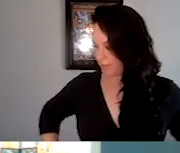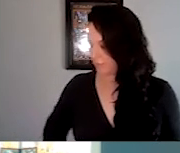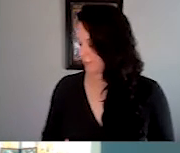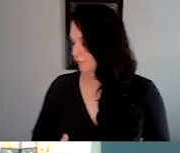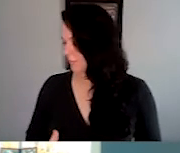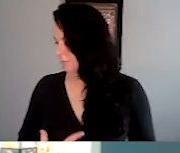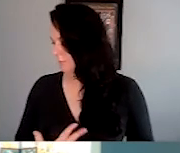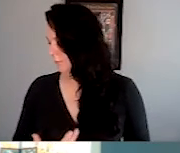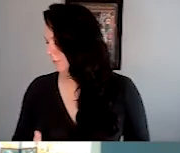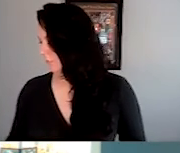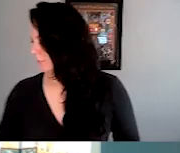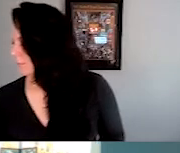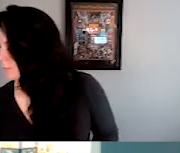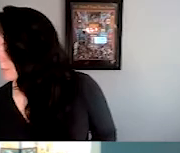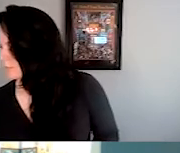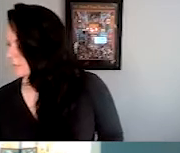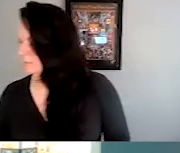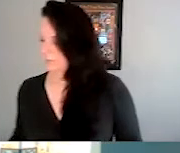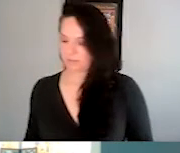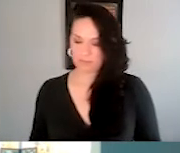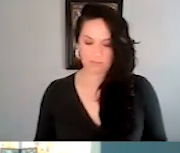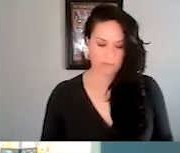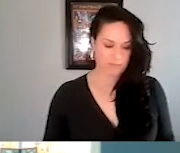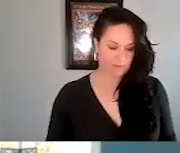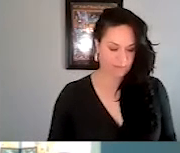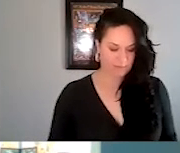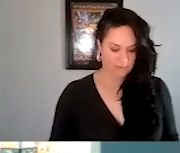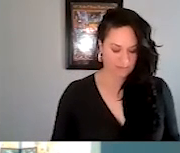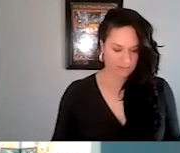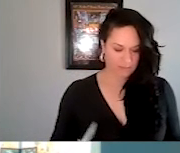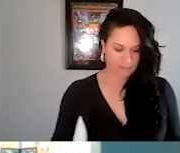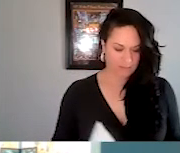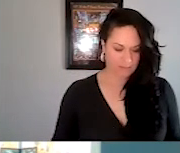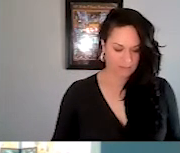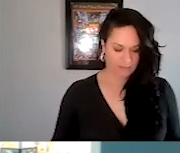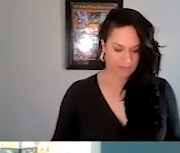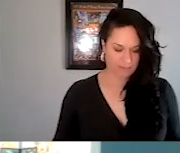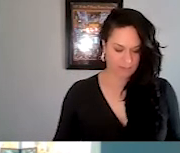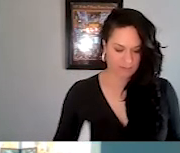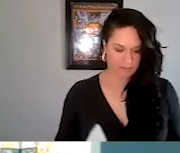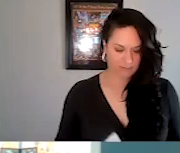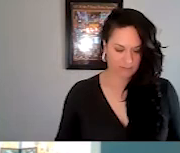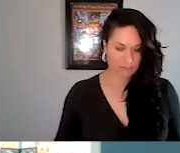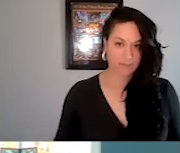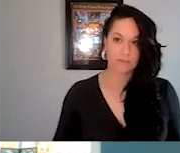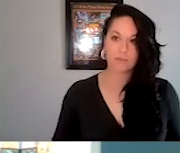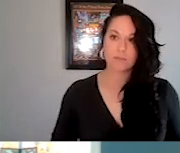law. So they actually already had a law on the books that they knew about, and they were able to go in and